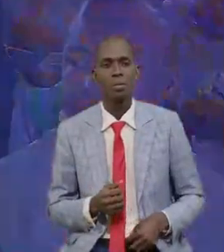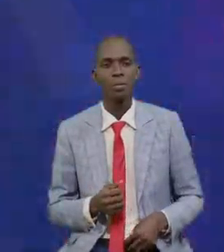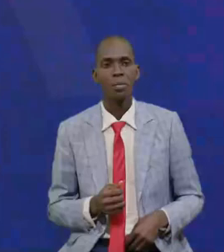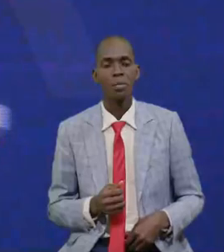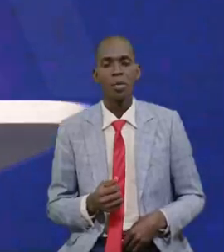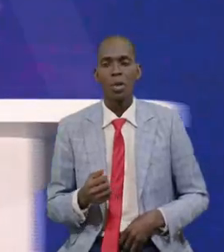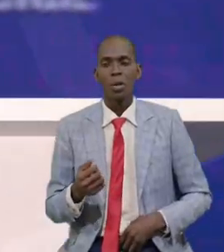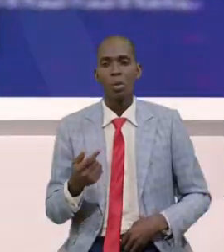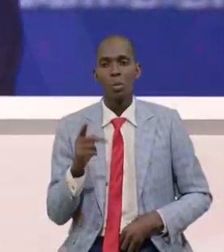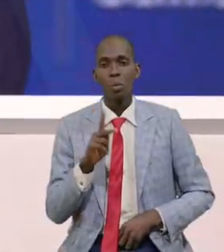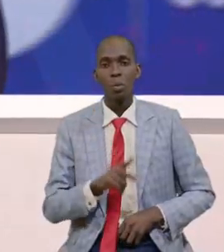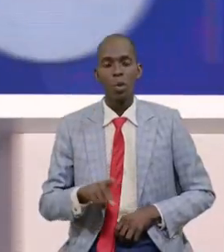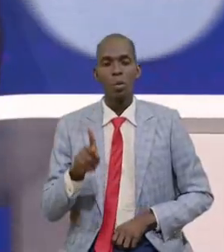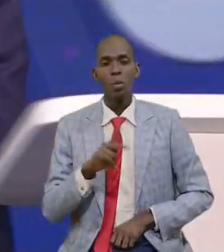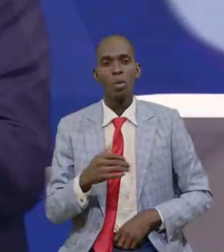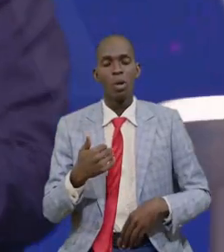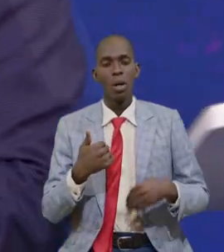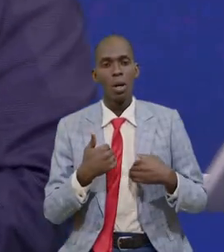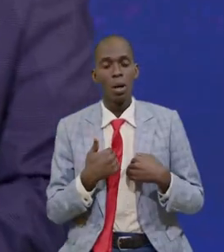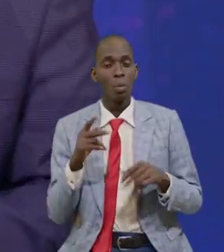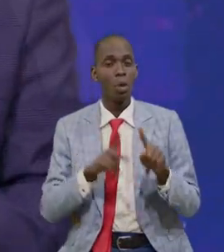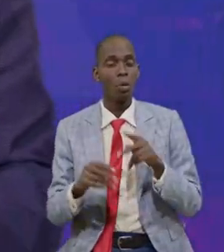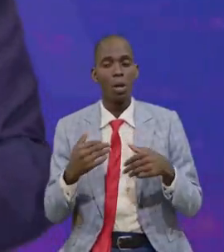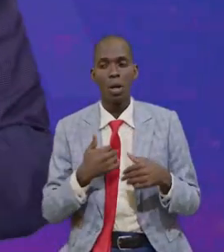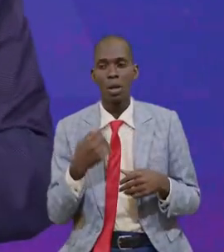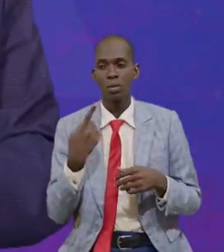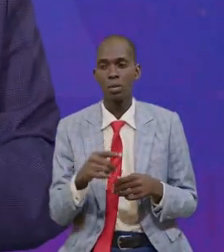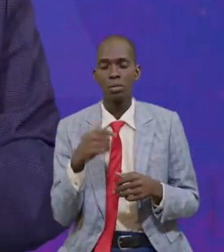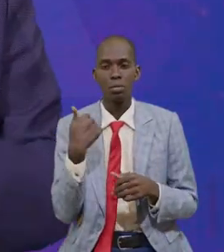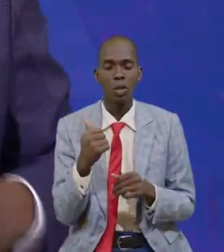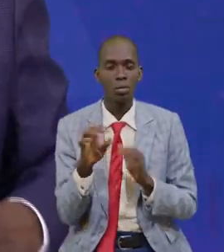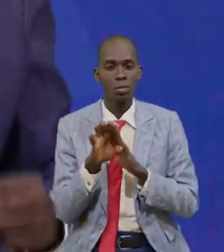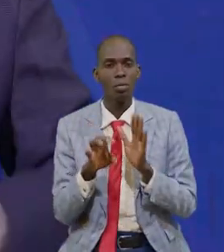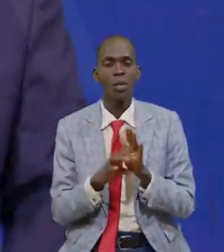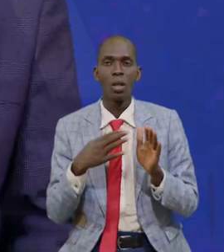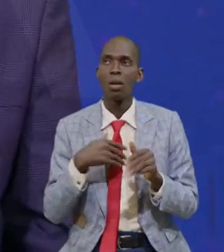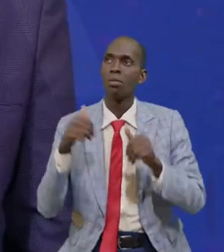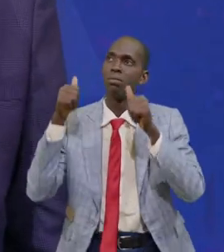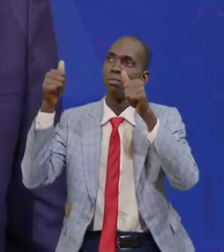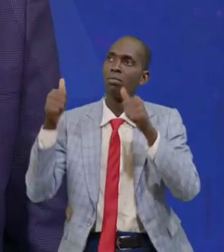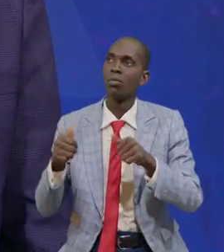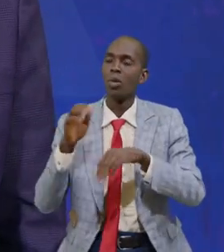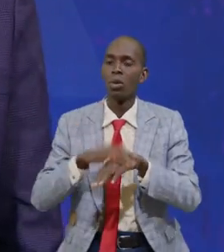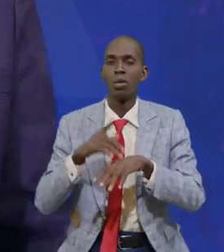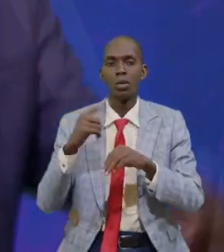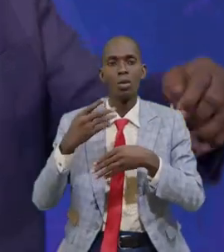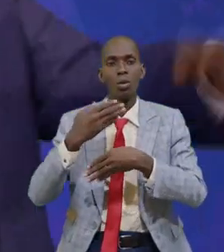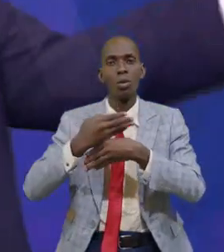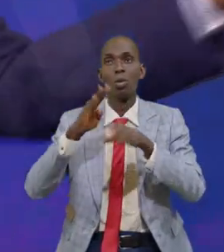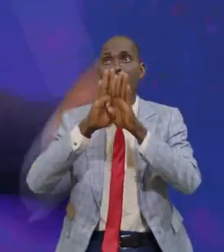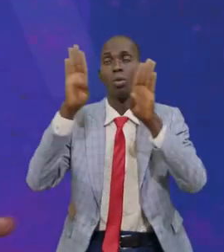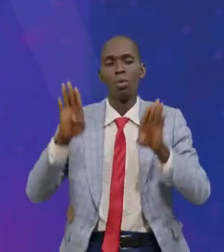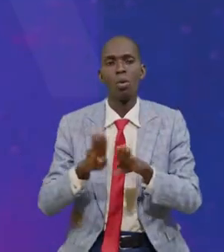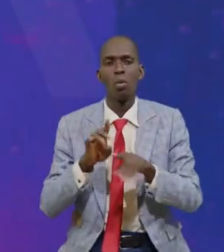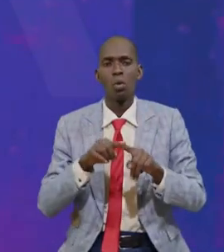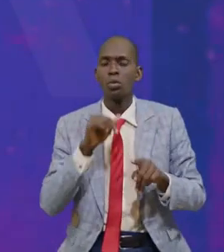People have, you know, the Ten Commandments, and they put it on the wall. But you are not looking at that every time. And